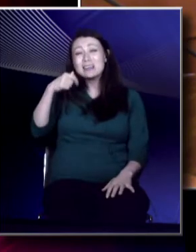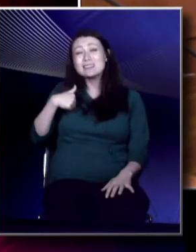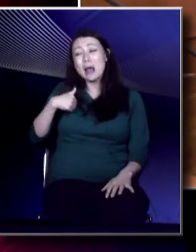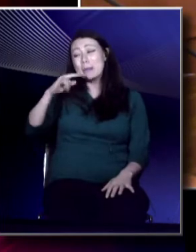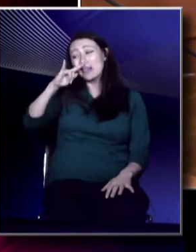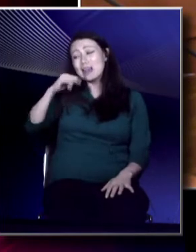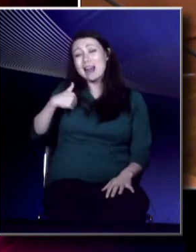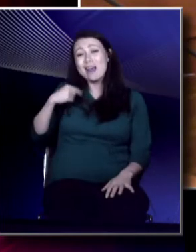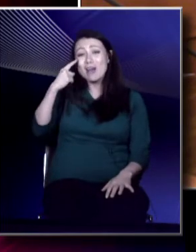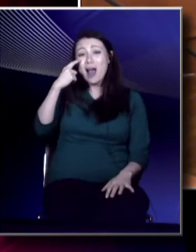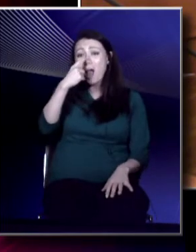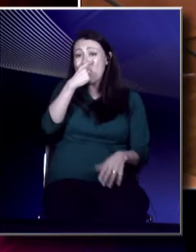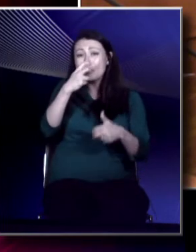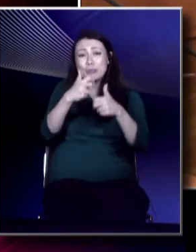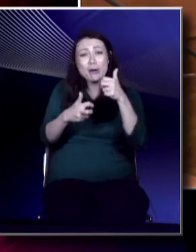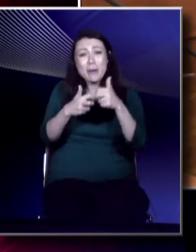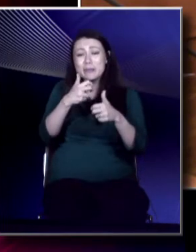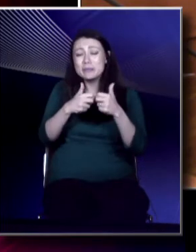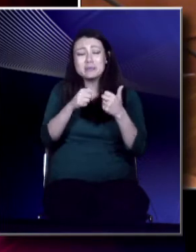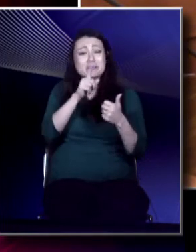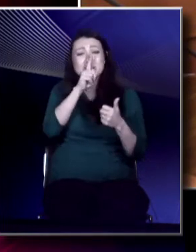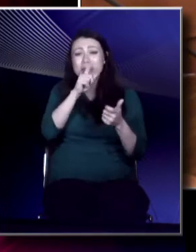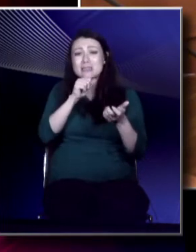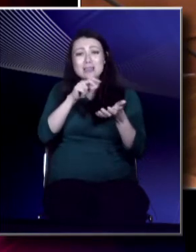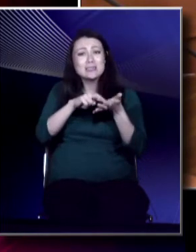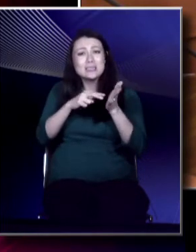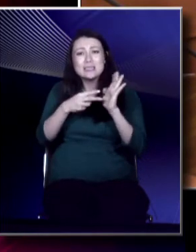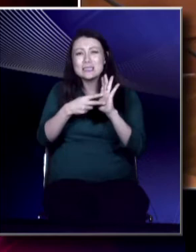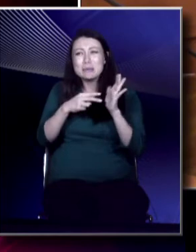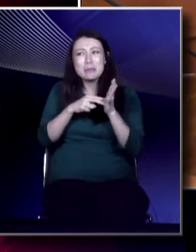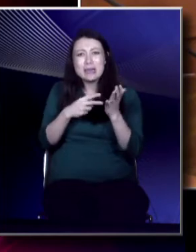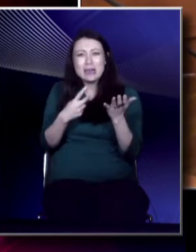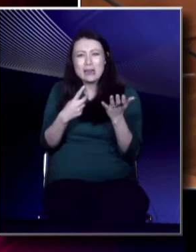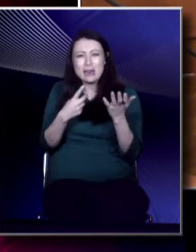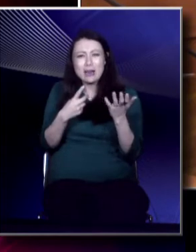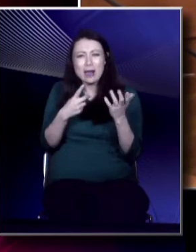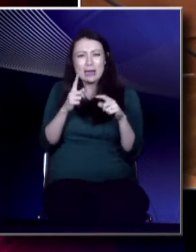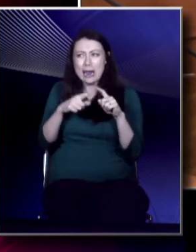problem, that does not mean I should not be able to go to college.